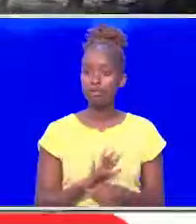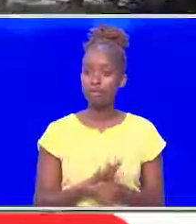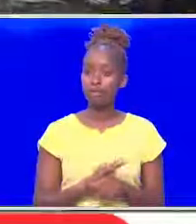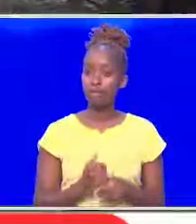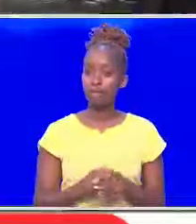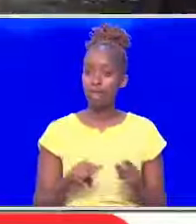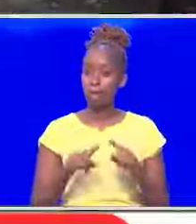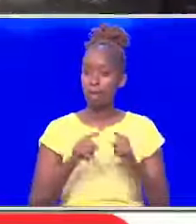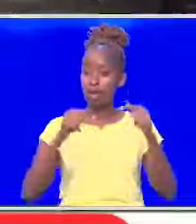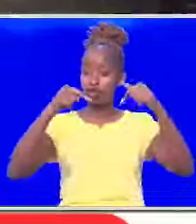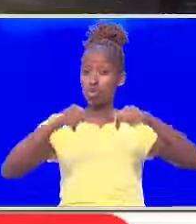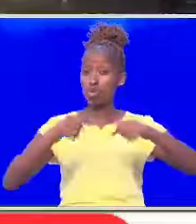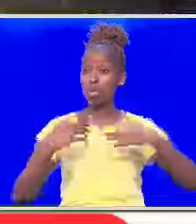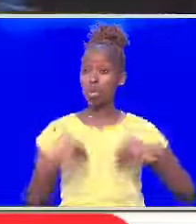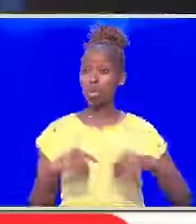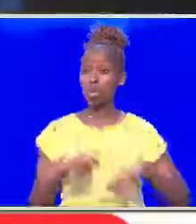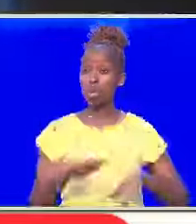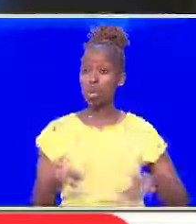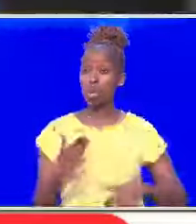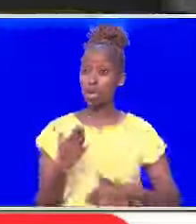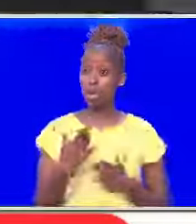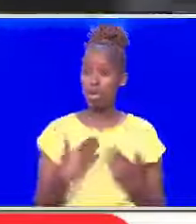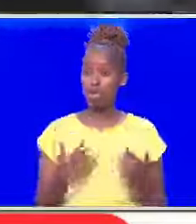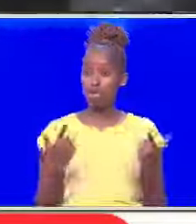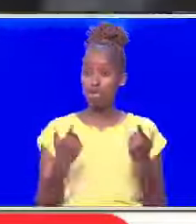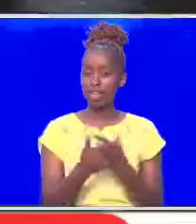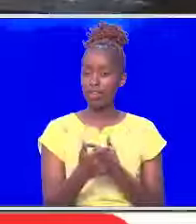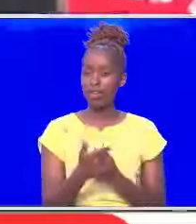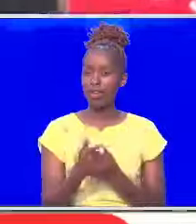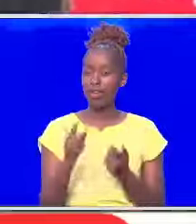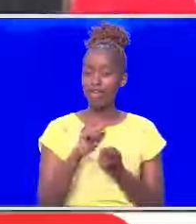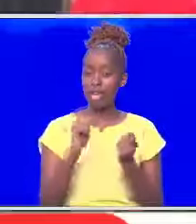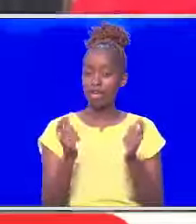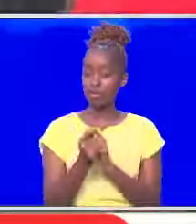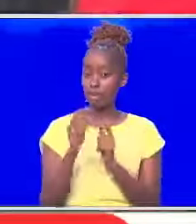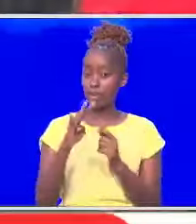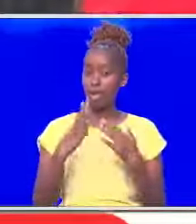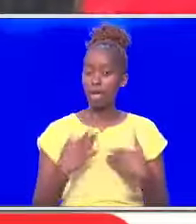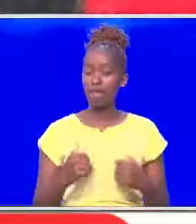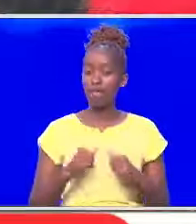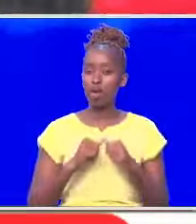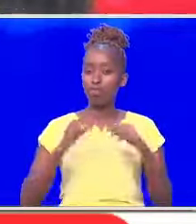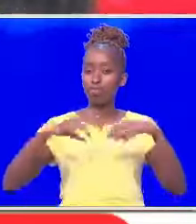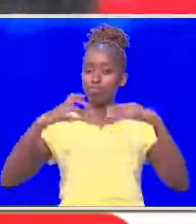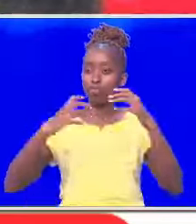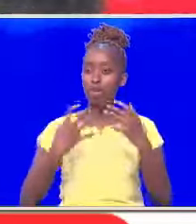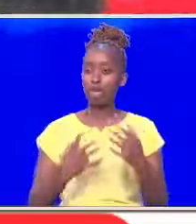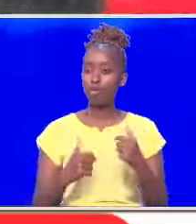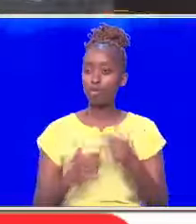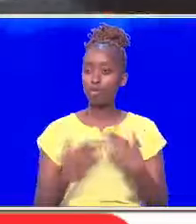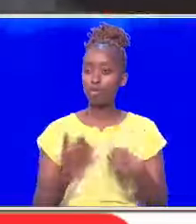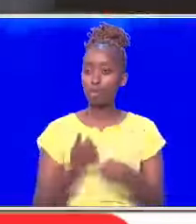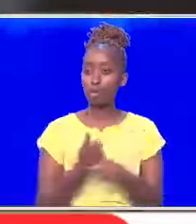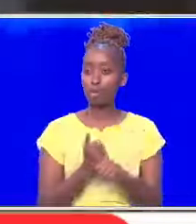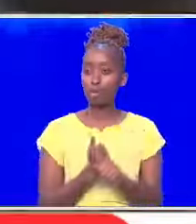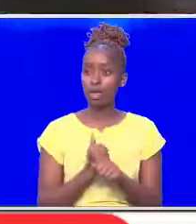But today, the landscape is different, transformed by the relentless heavy rains that has led to